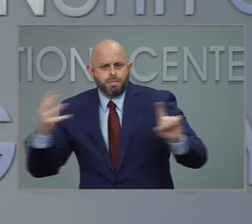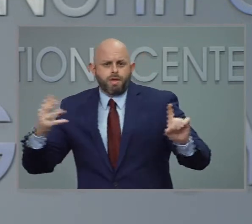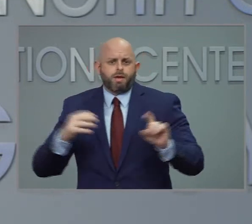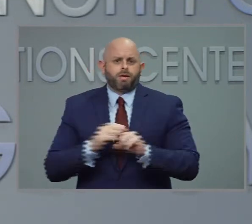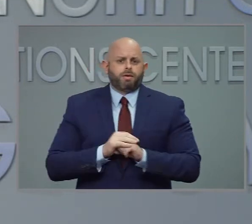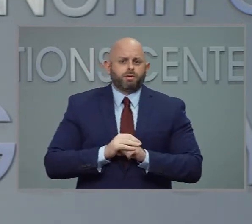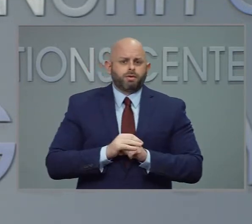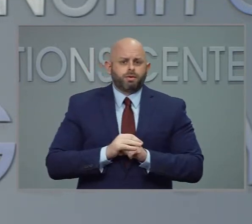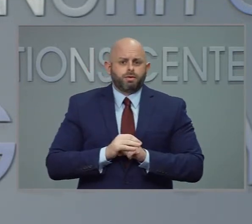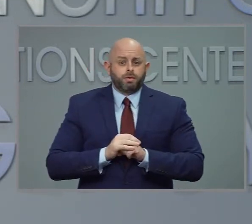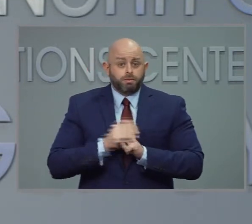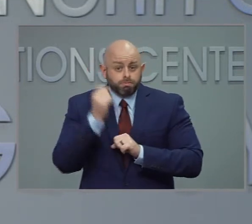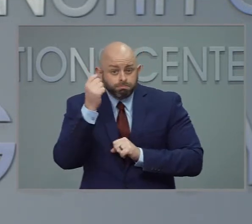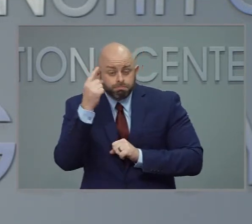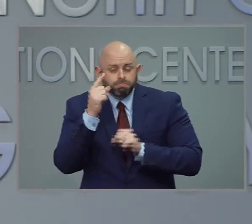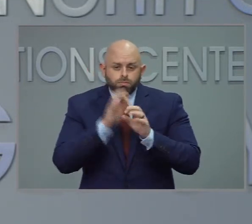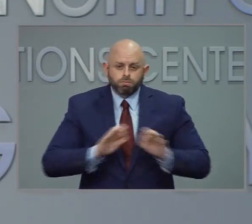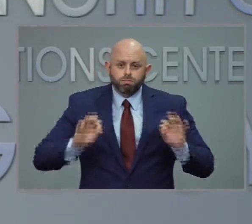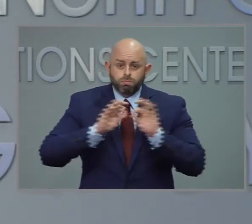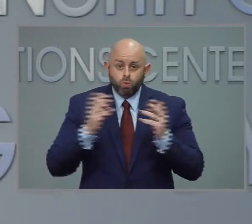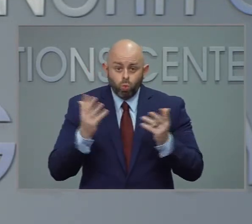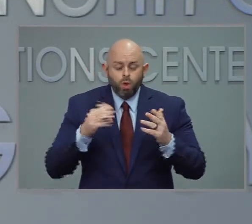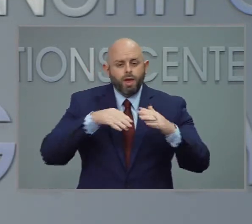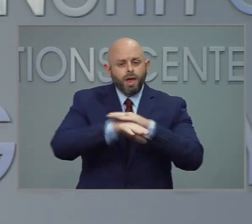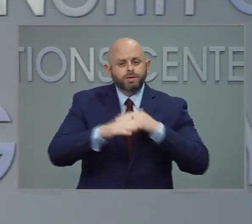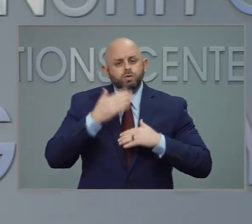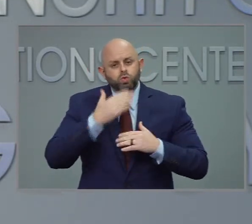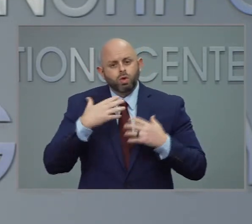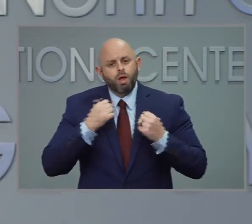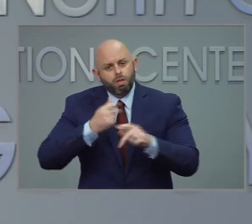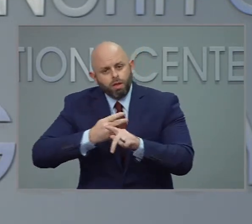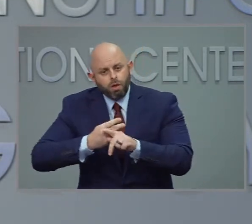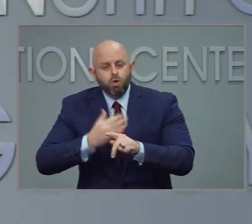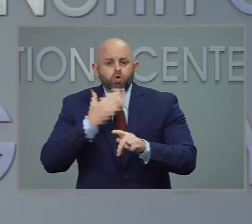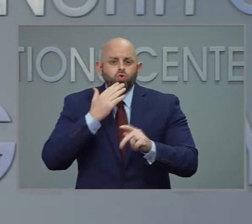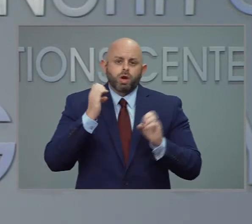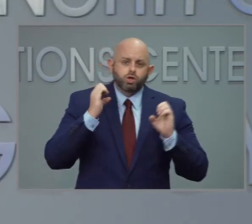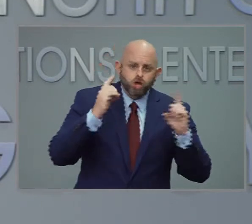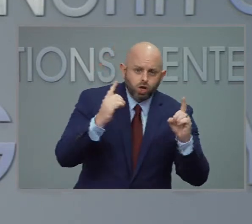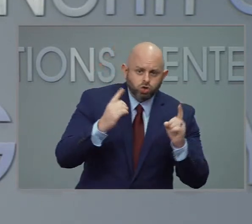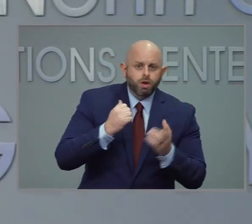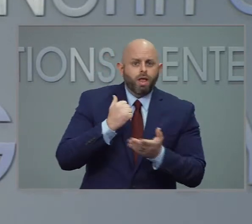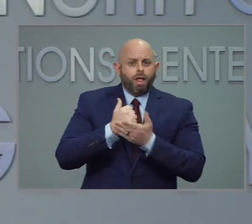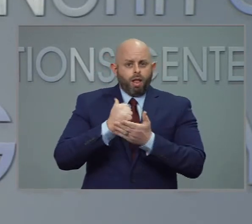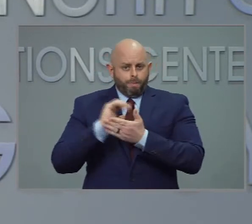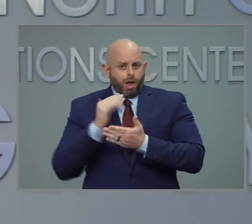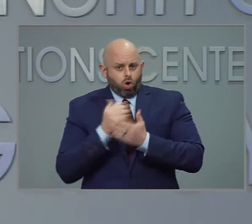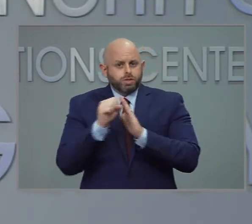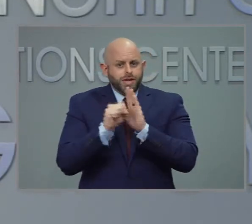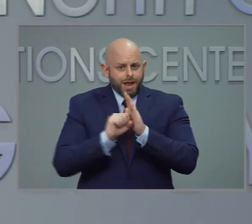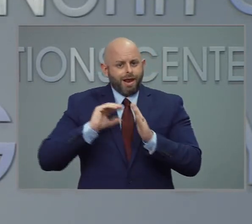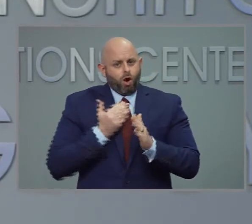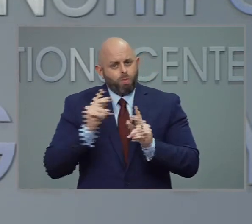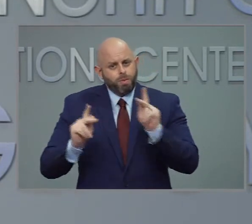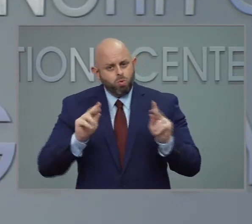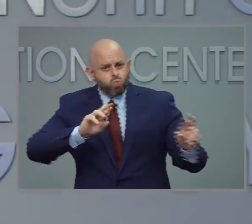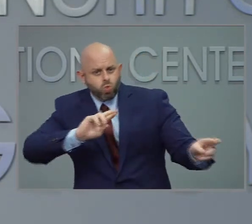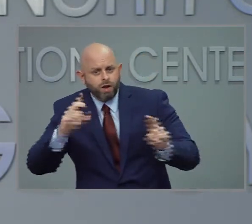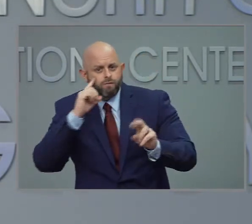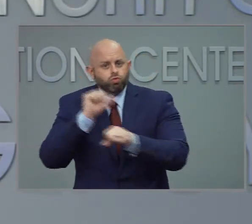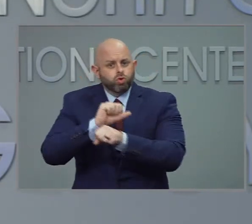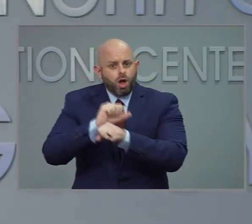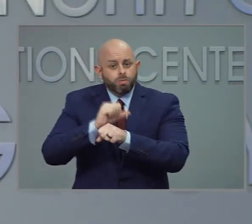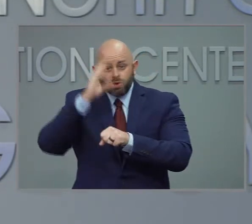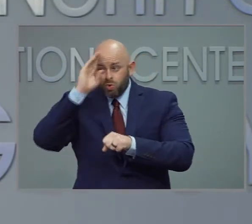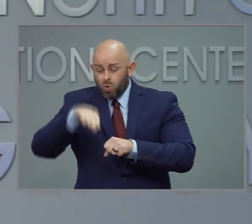Access to good health care and education will get our state ready for the jobs that are already coming. As we've seen with job announcement